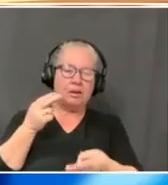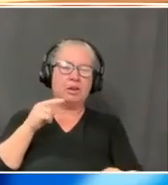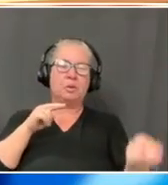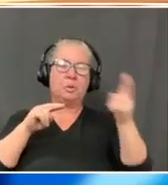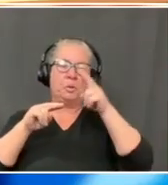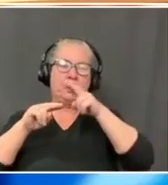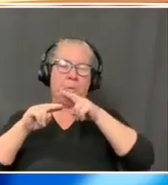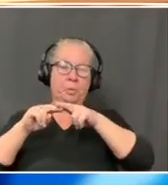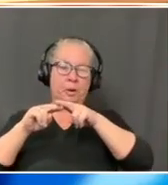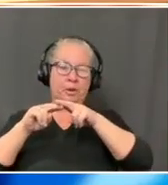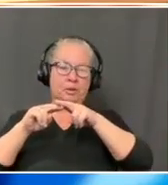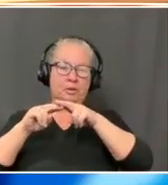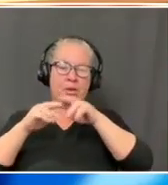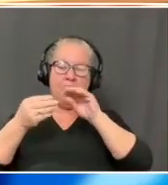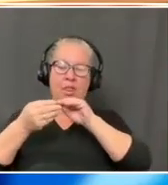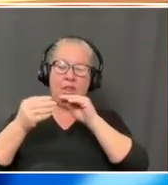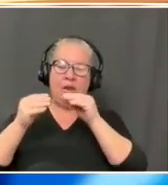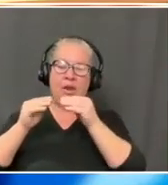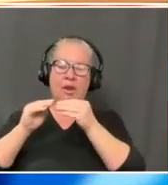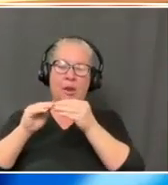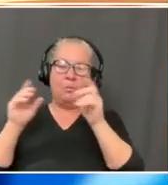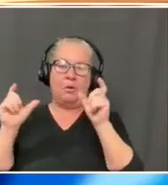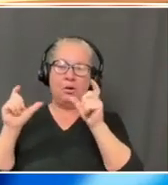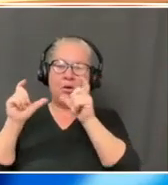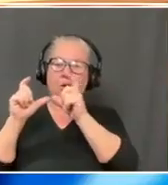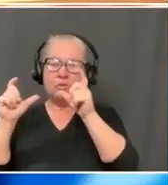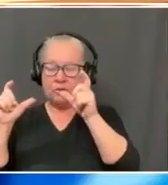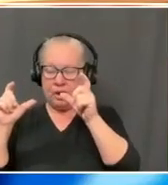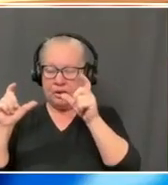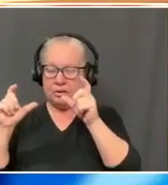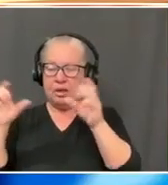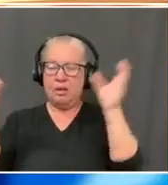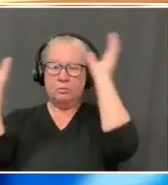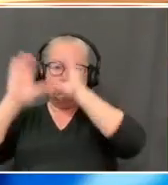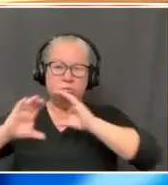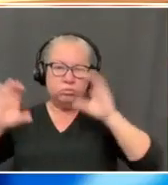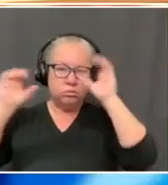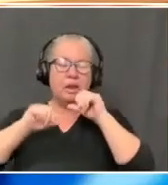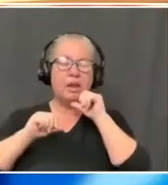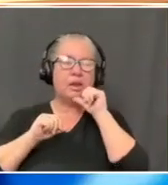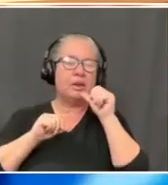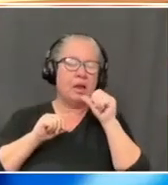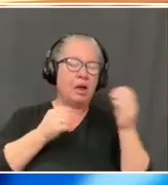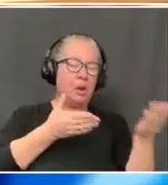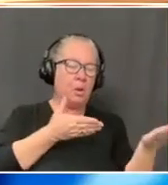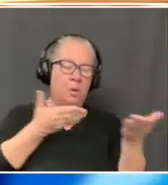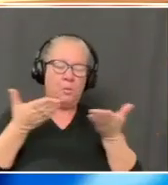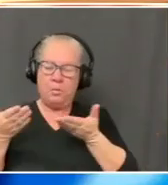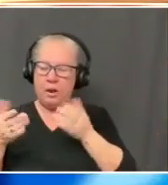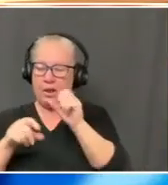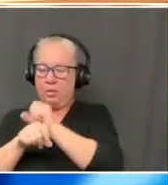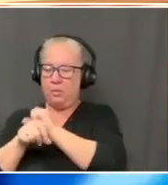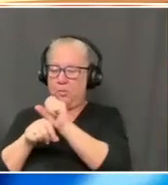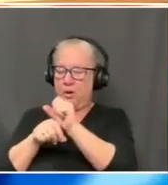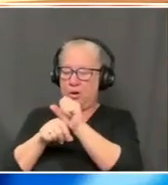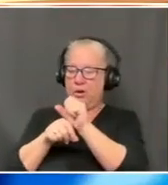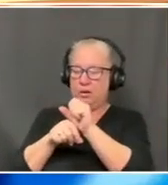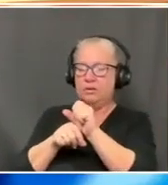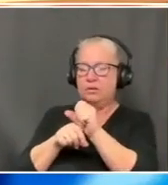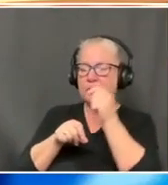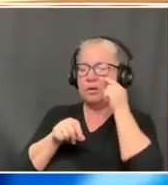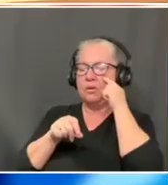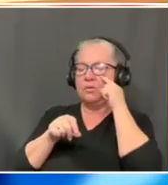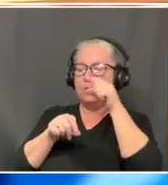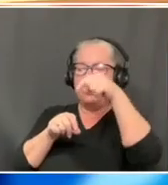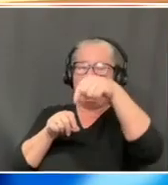sought by districts instead of, bringing the workforce to to our district, it seems that that's a trend